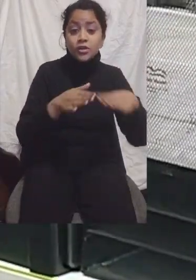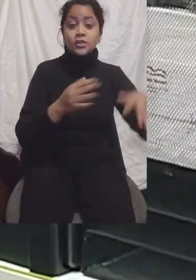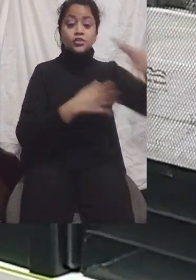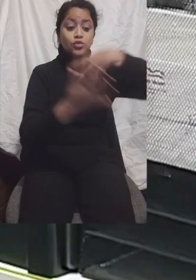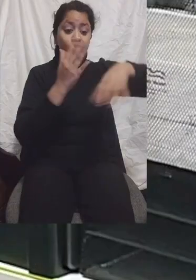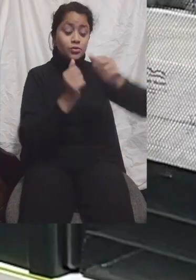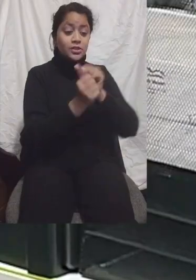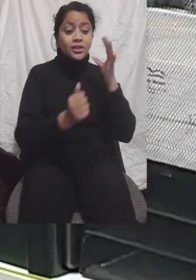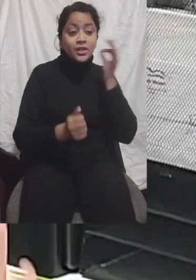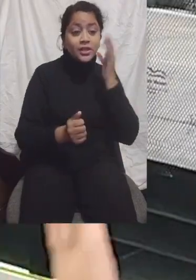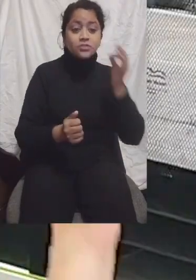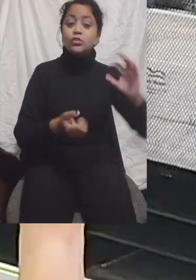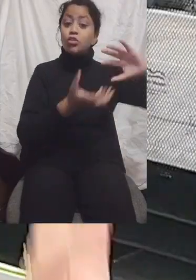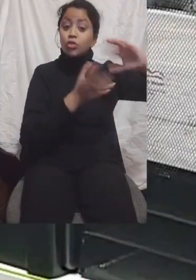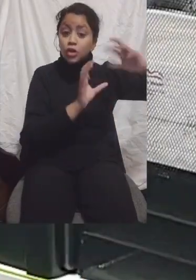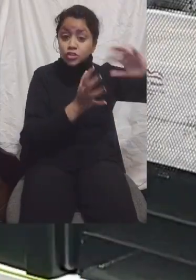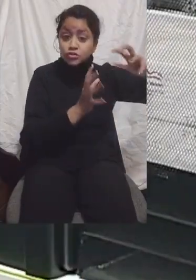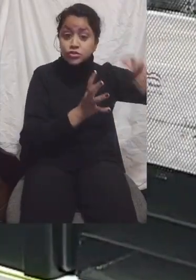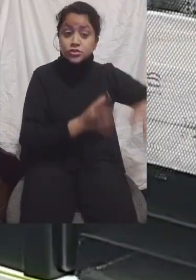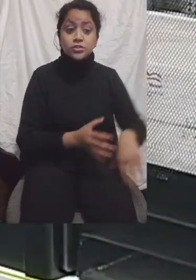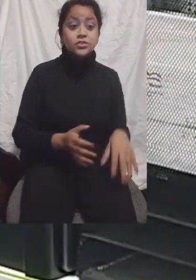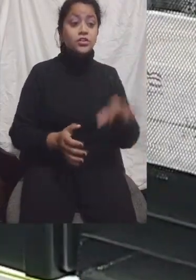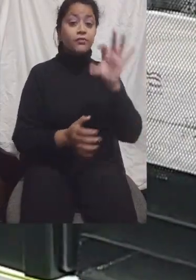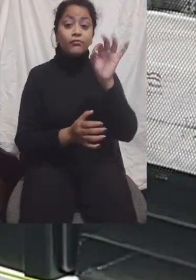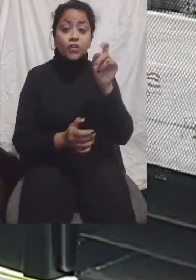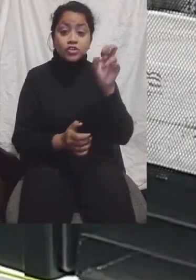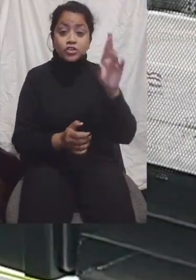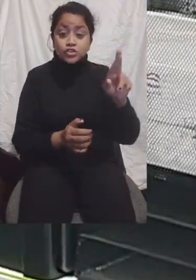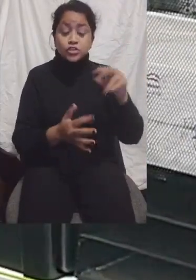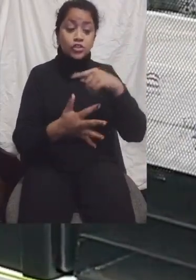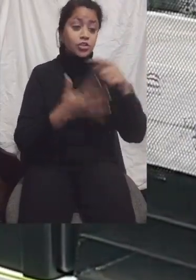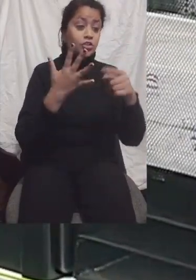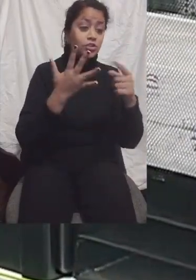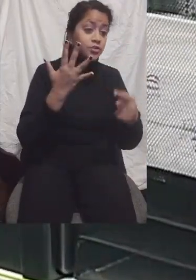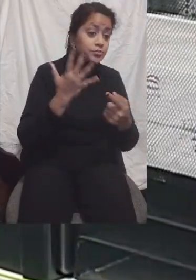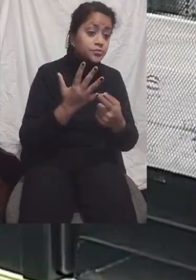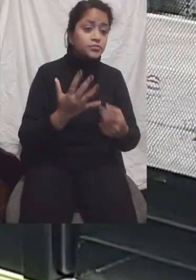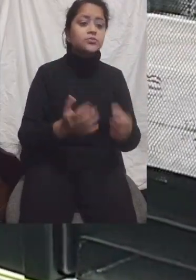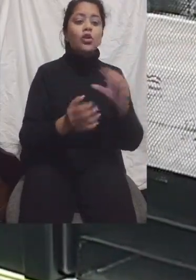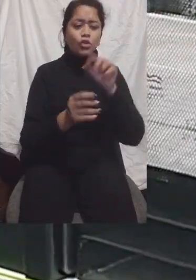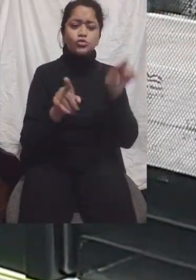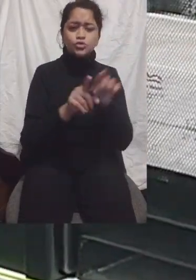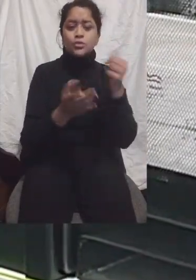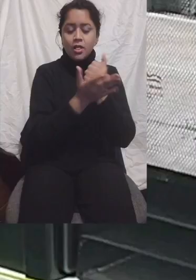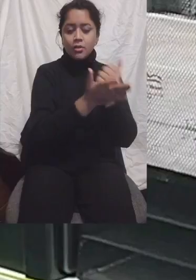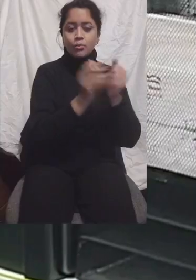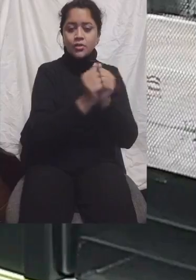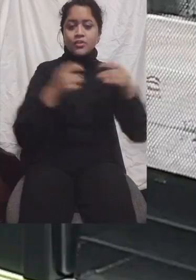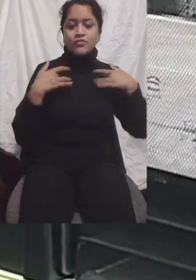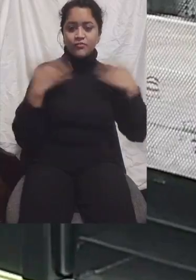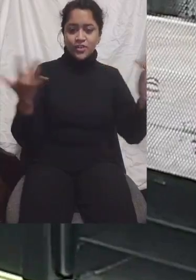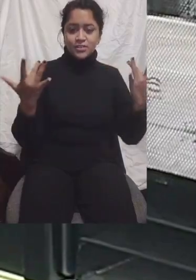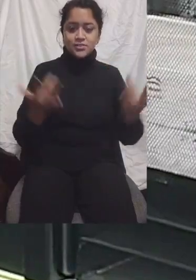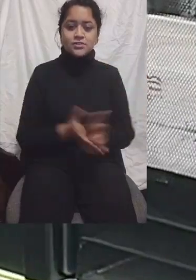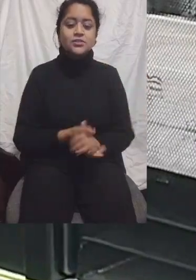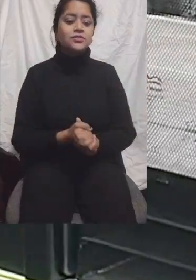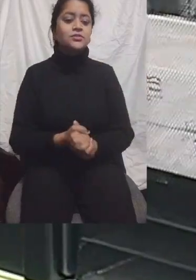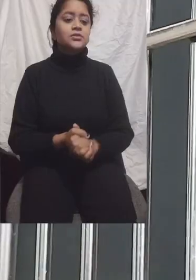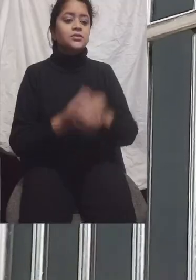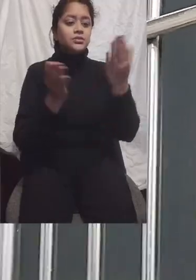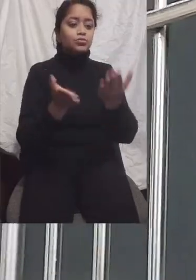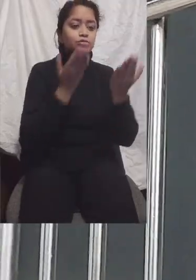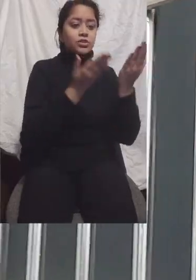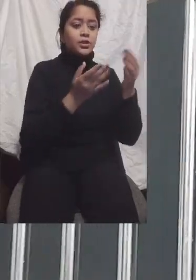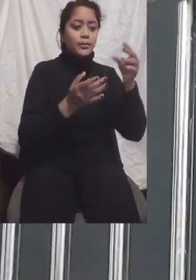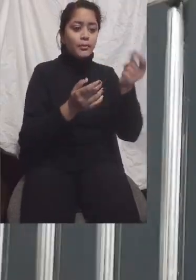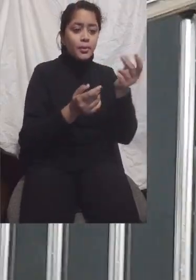socializing with the cats, even help do laundry, fostering, of course, but also help out with these events so that people can take